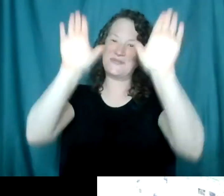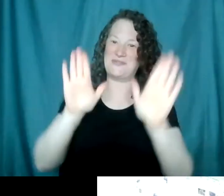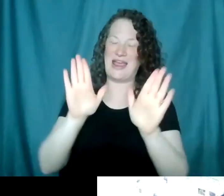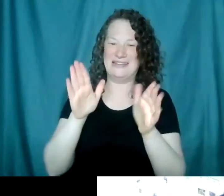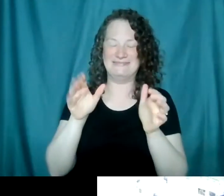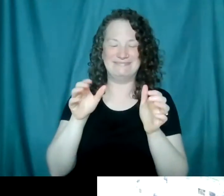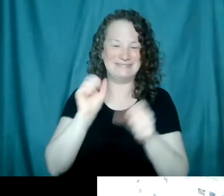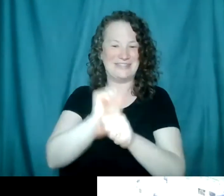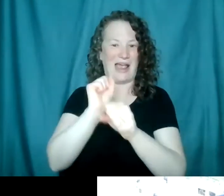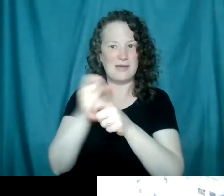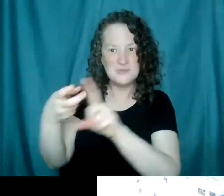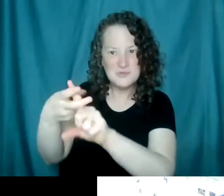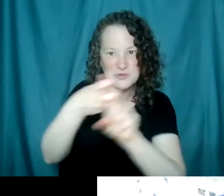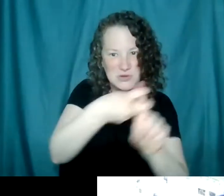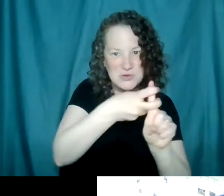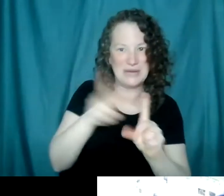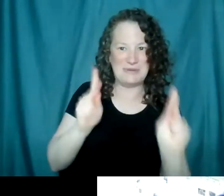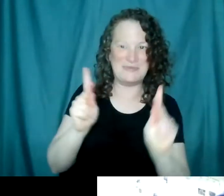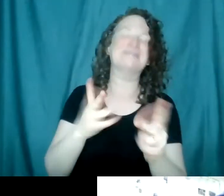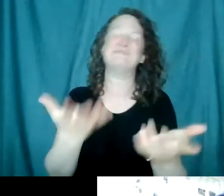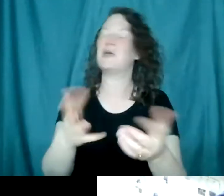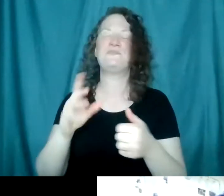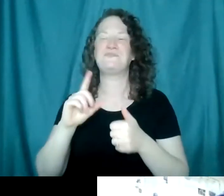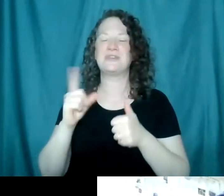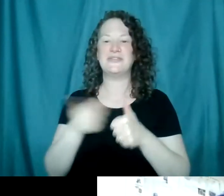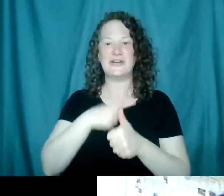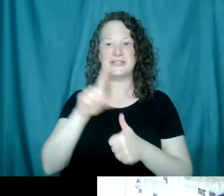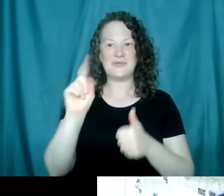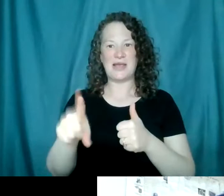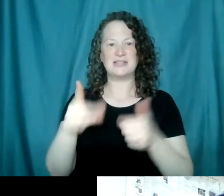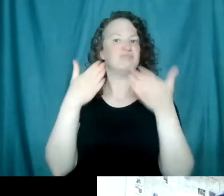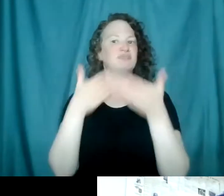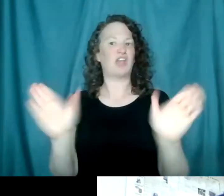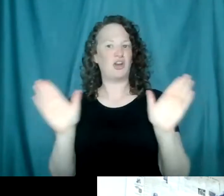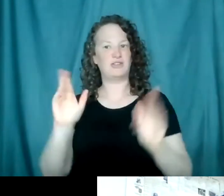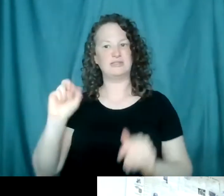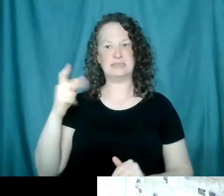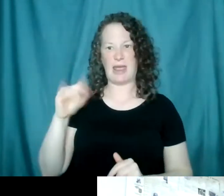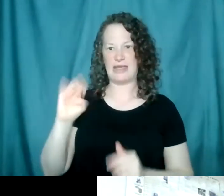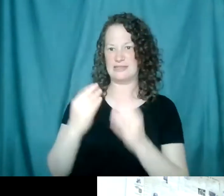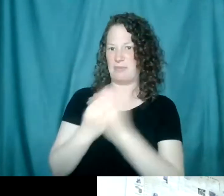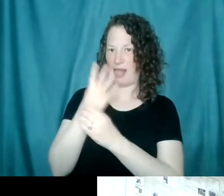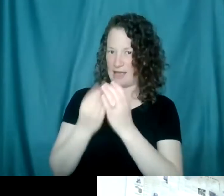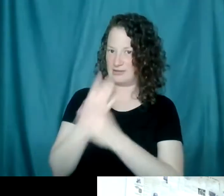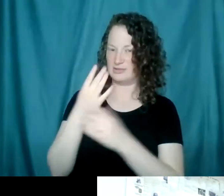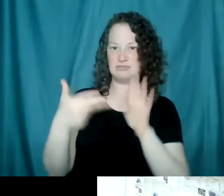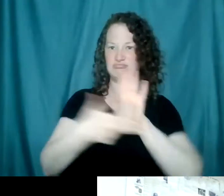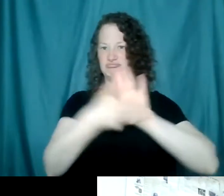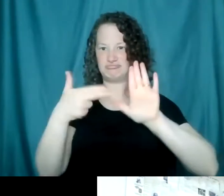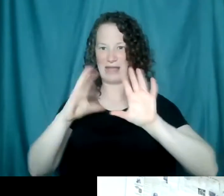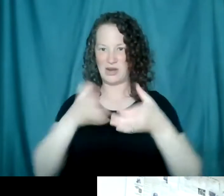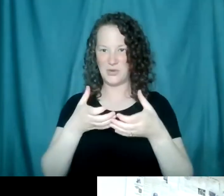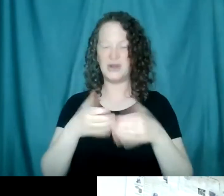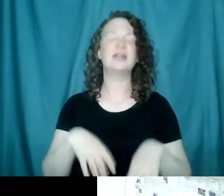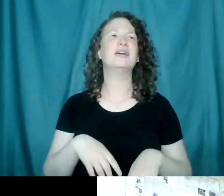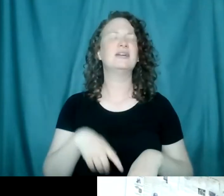collaborators. The first question in the sort of general space plants technical category is, how